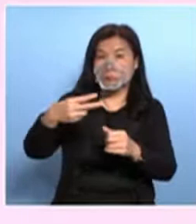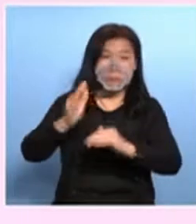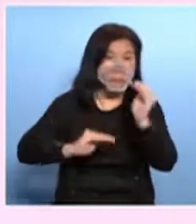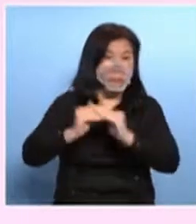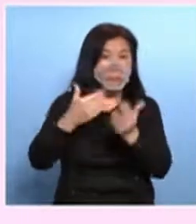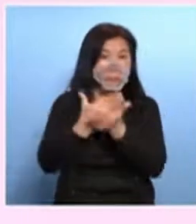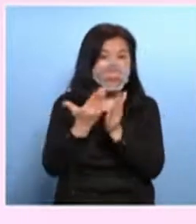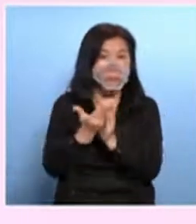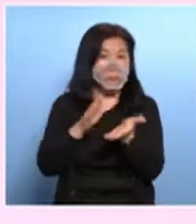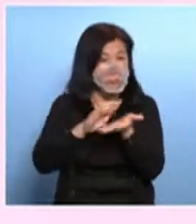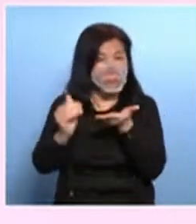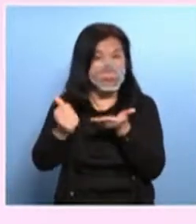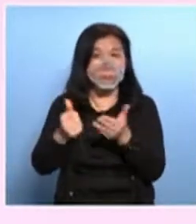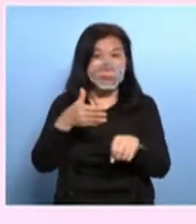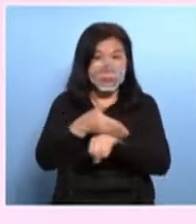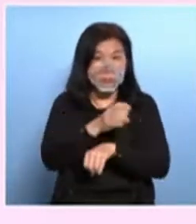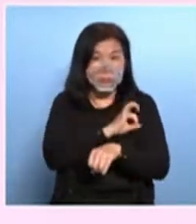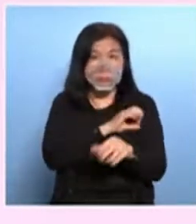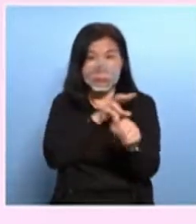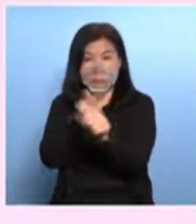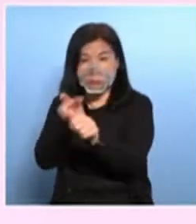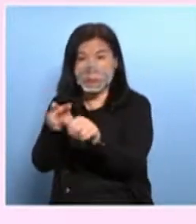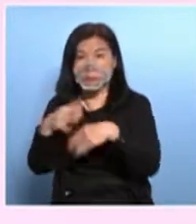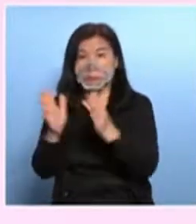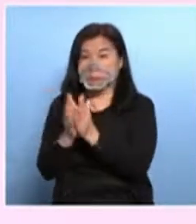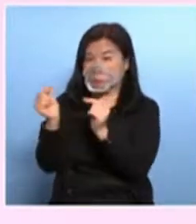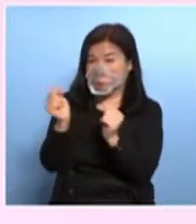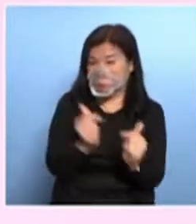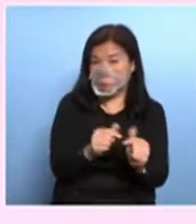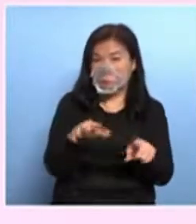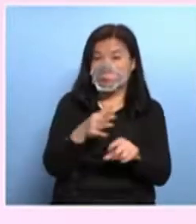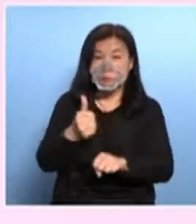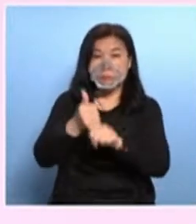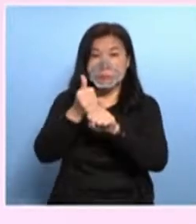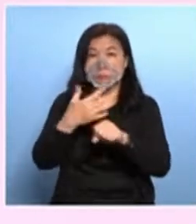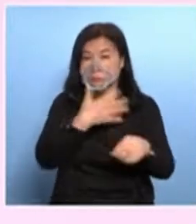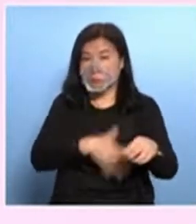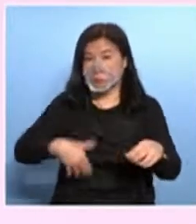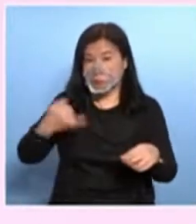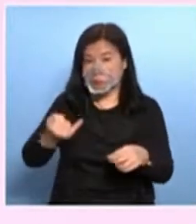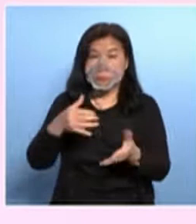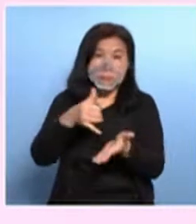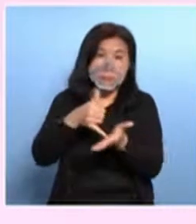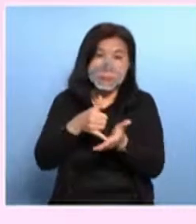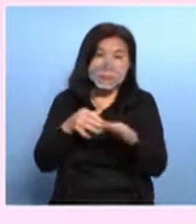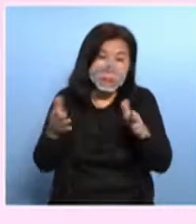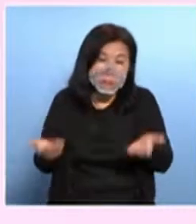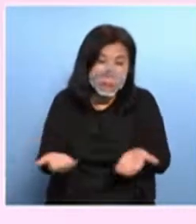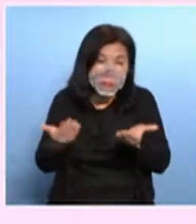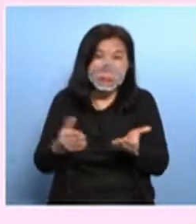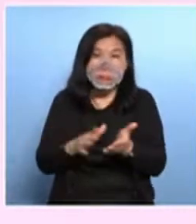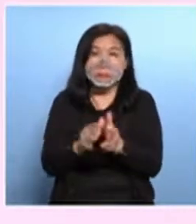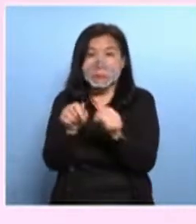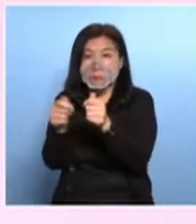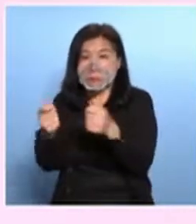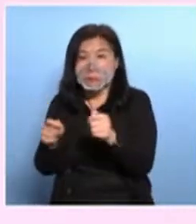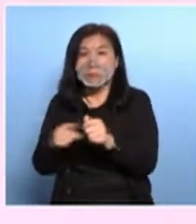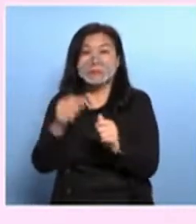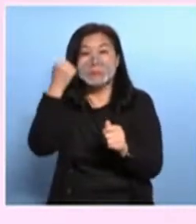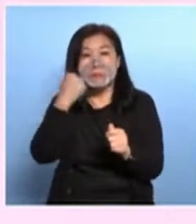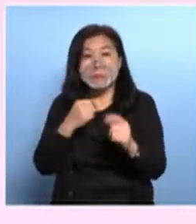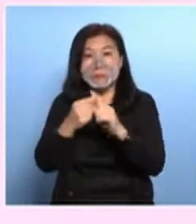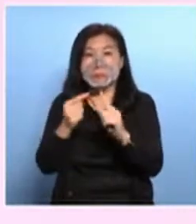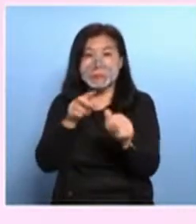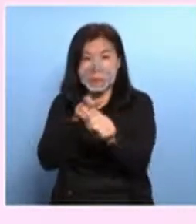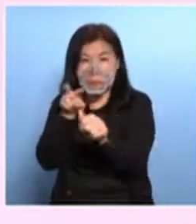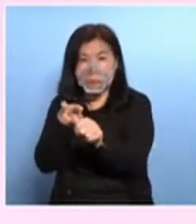to upgrade the standard of EA2 homes under the enhanced Board Play scheme. On community care services, we will regularize the pilot scheme on